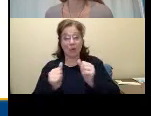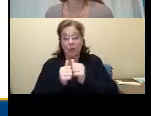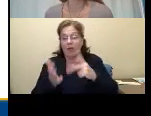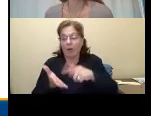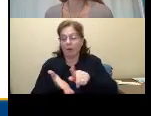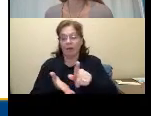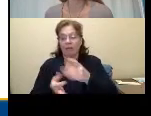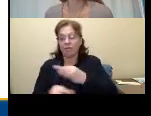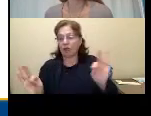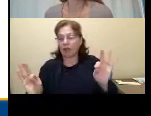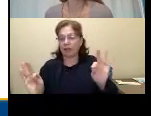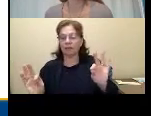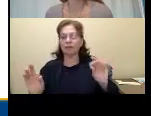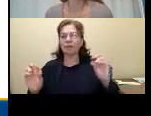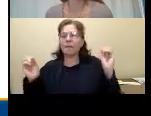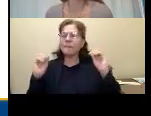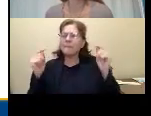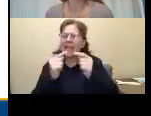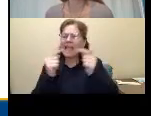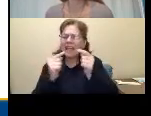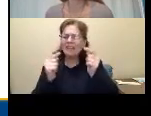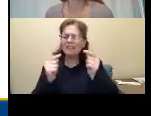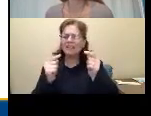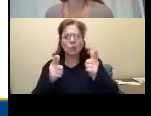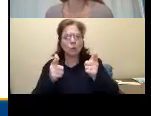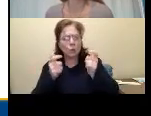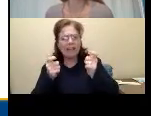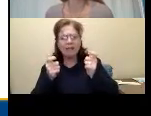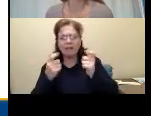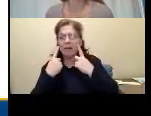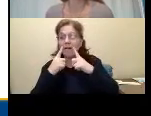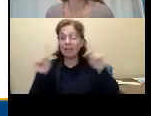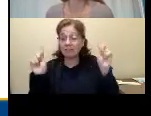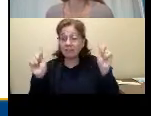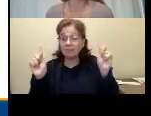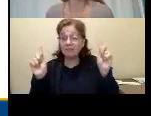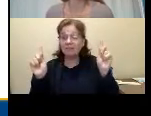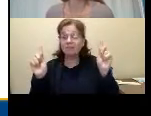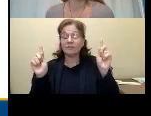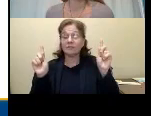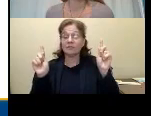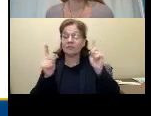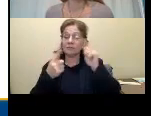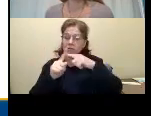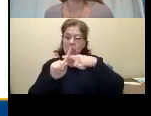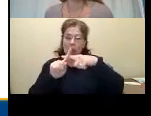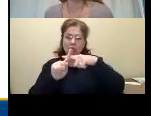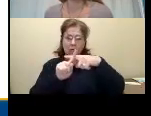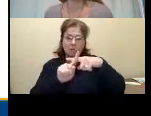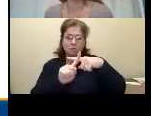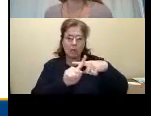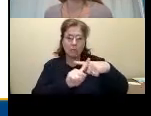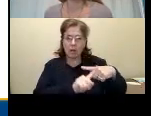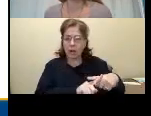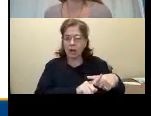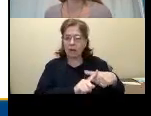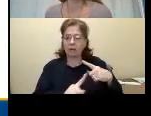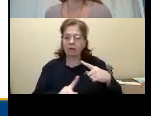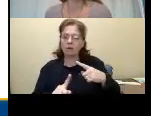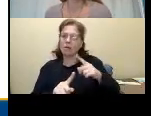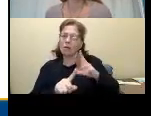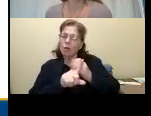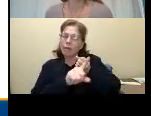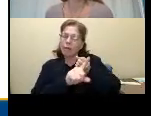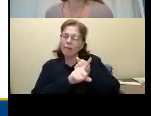painless, it is quick, it is effective, and it really makes a difference in patients' lives. I